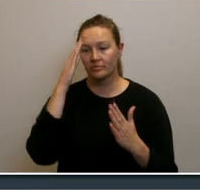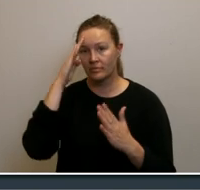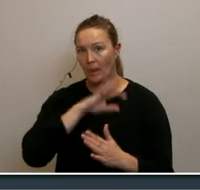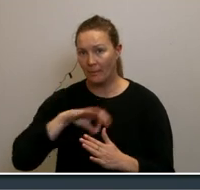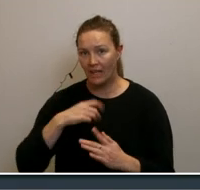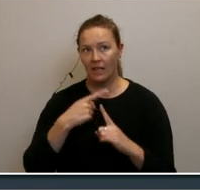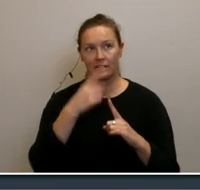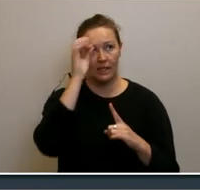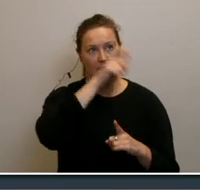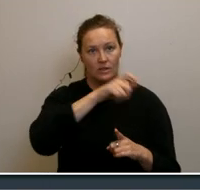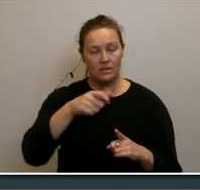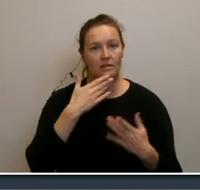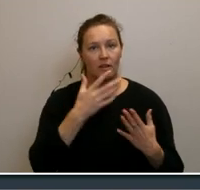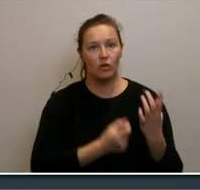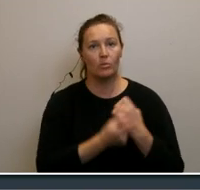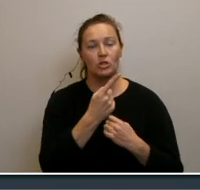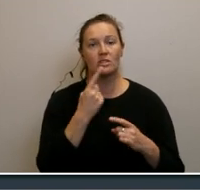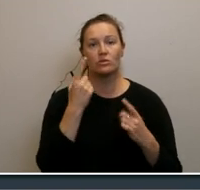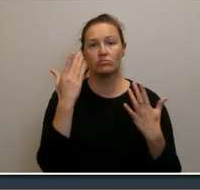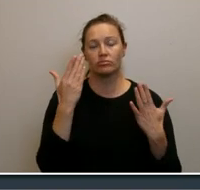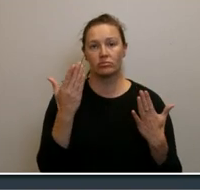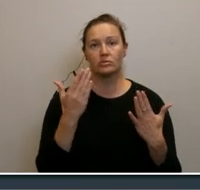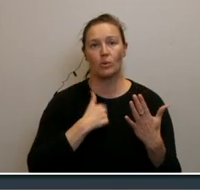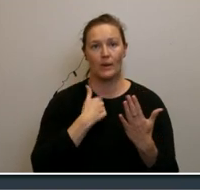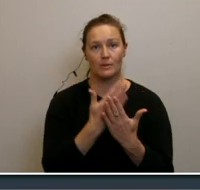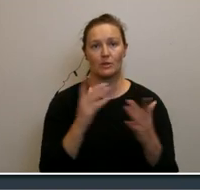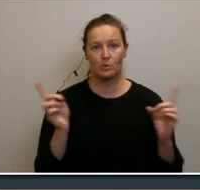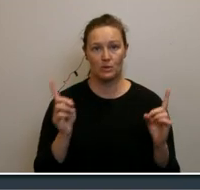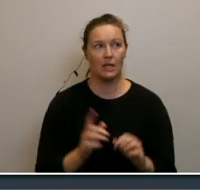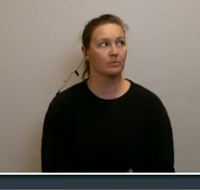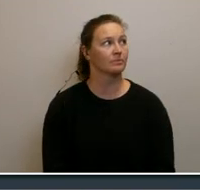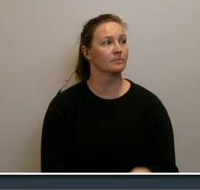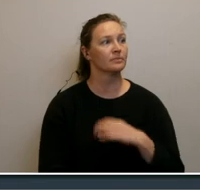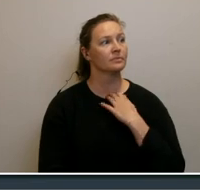Councillors. Thanks very much for the opportunity to speak to our submission.